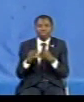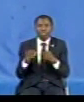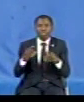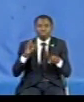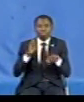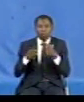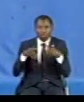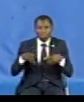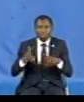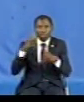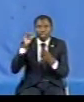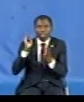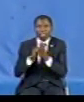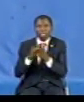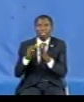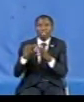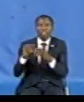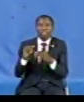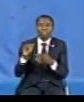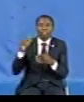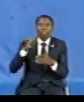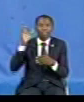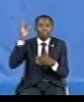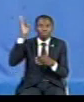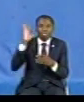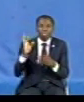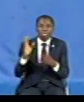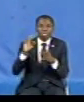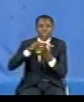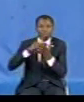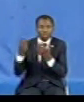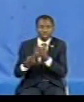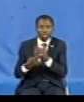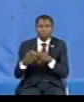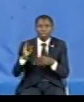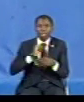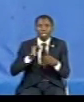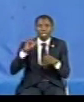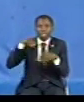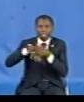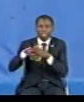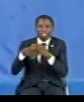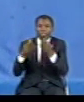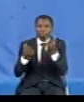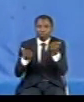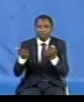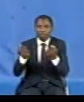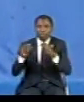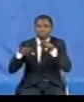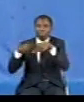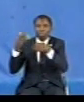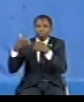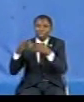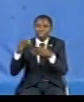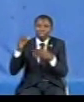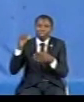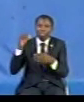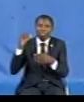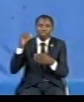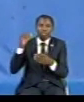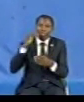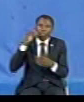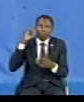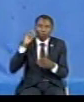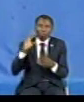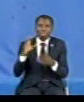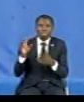minister's conference, the Lord touched me. I entered the bus, I went home, I stood, and for about 4 times that I've entered that bus